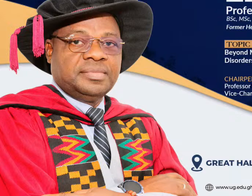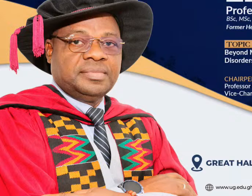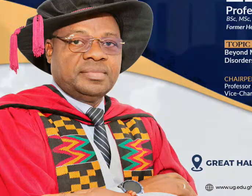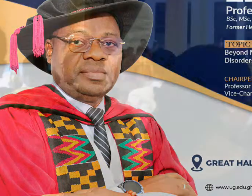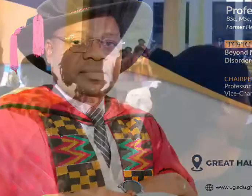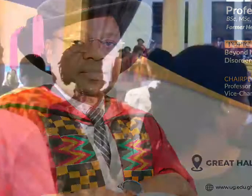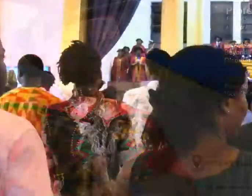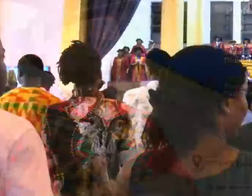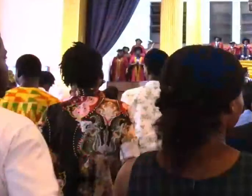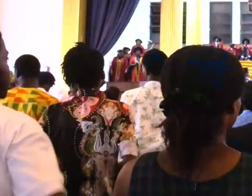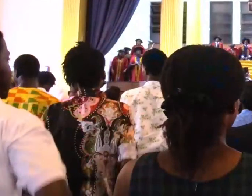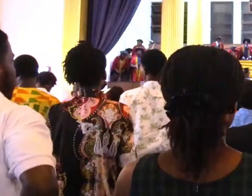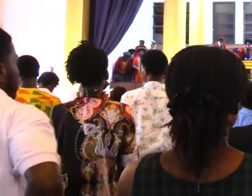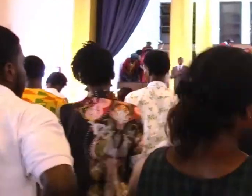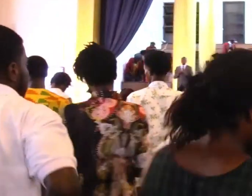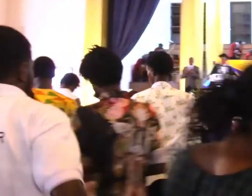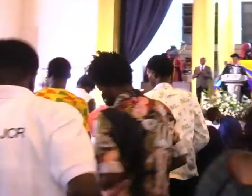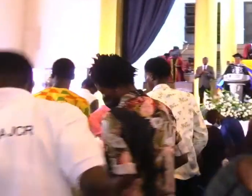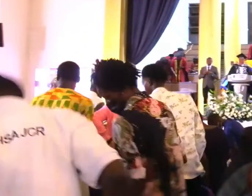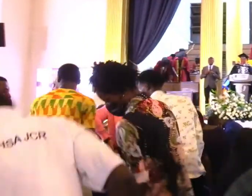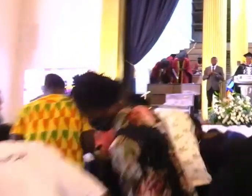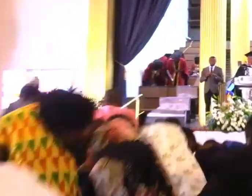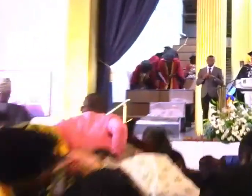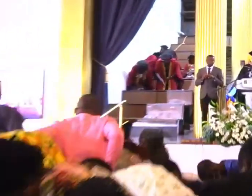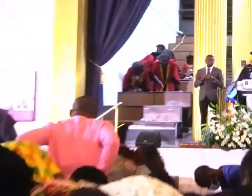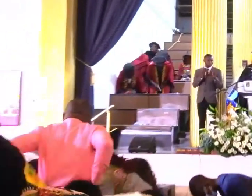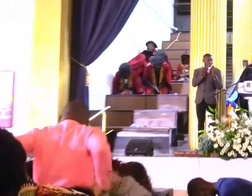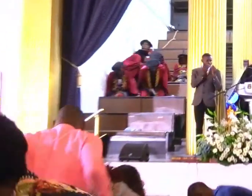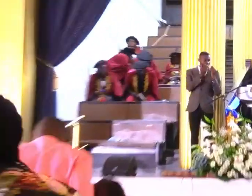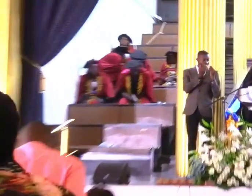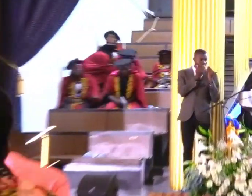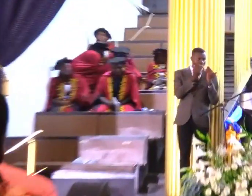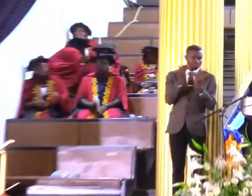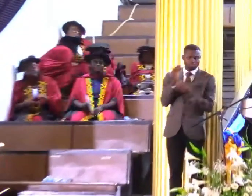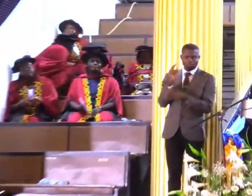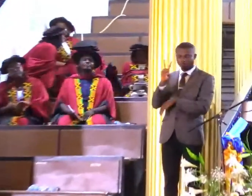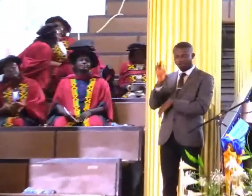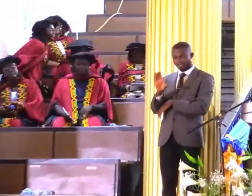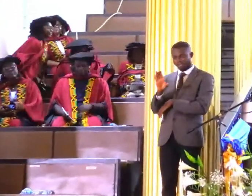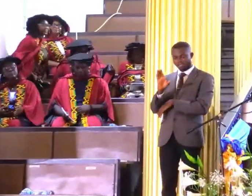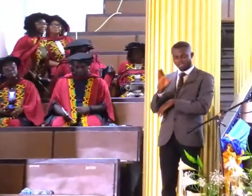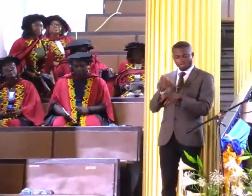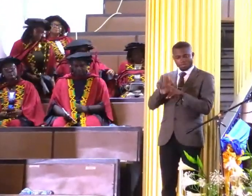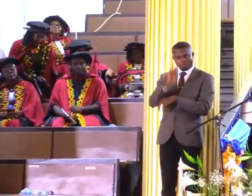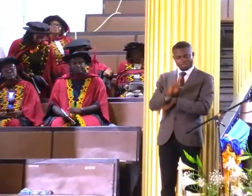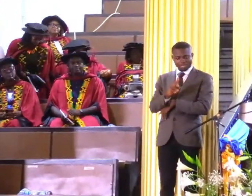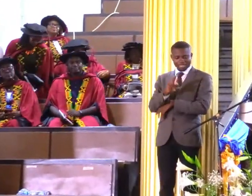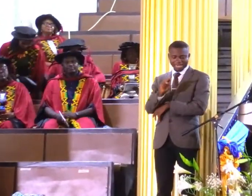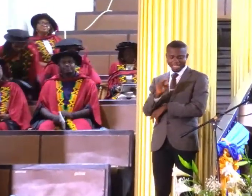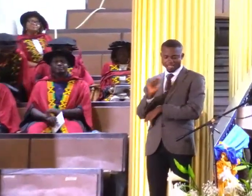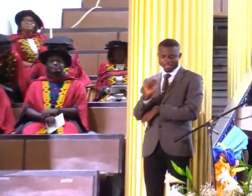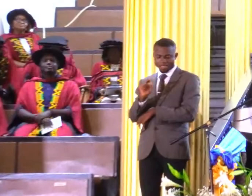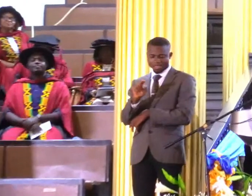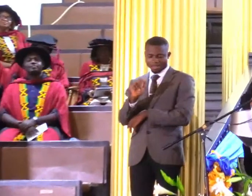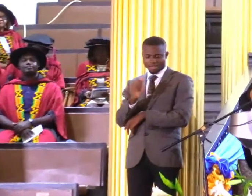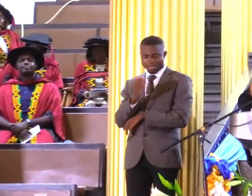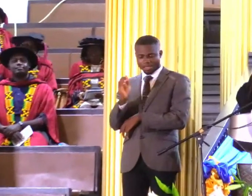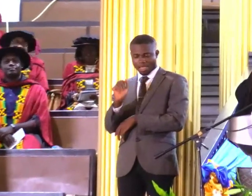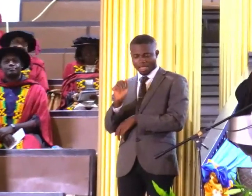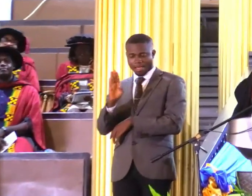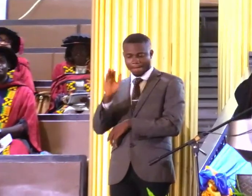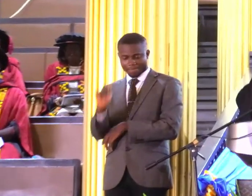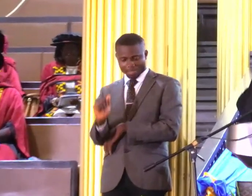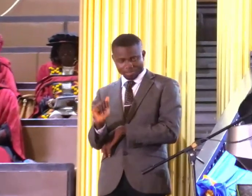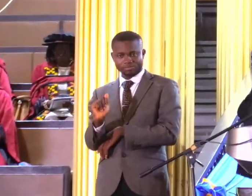Please resume your seats. We'd like to thank our Vice-Chancellor, Professor Nana Abba Appiah Amfo, who chaired this event